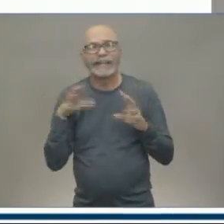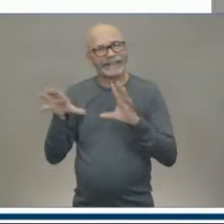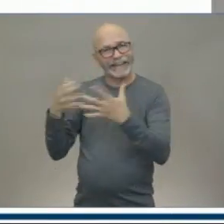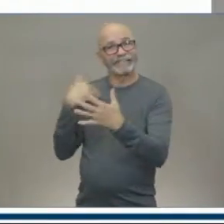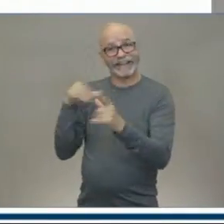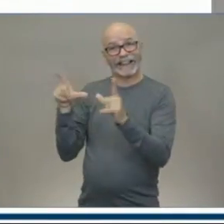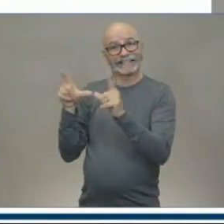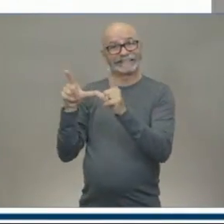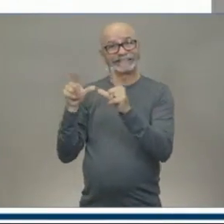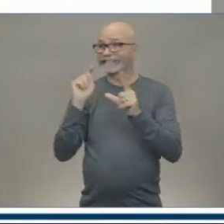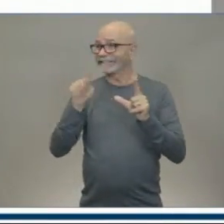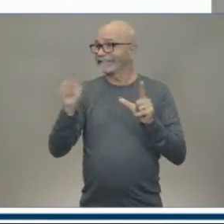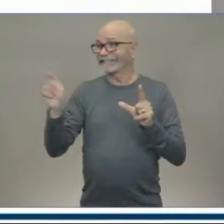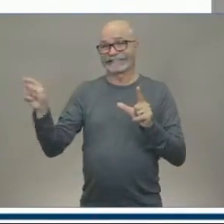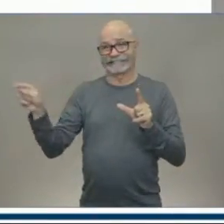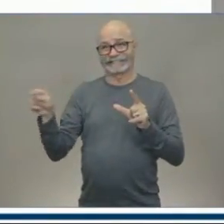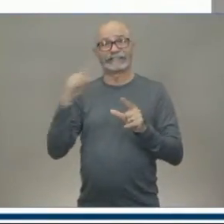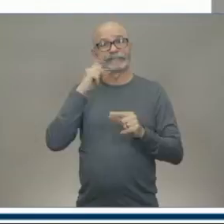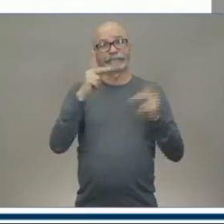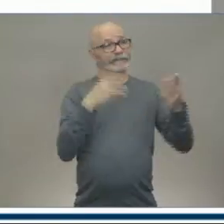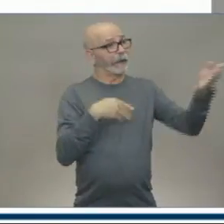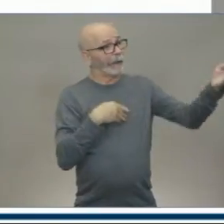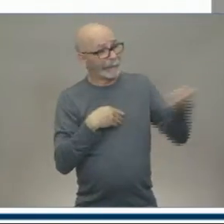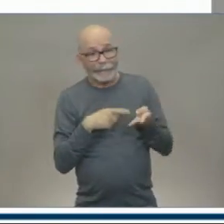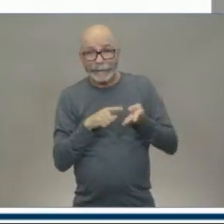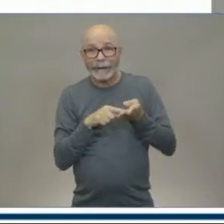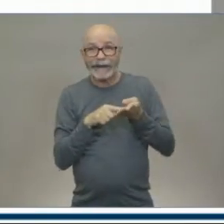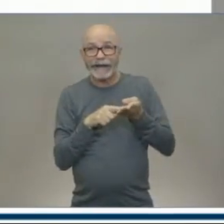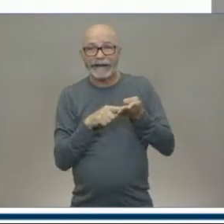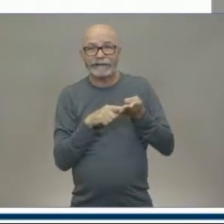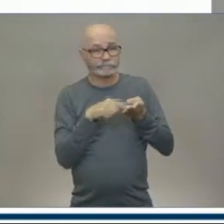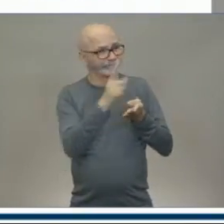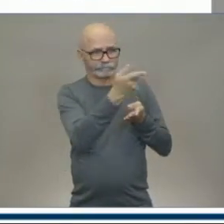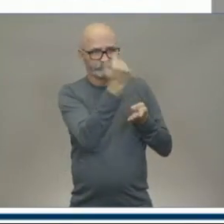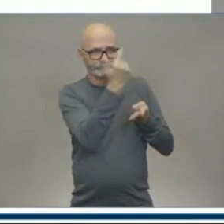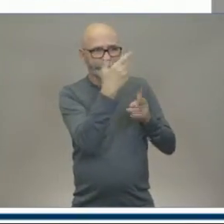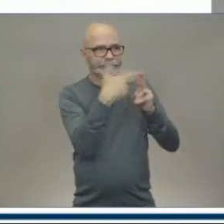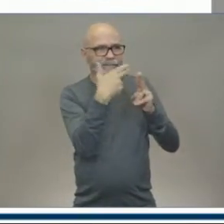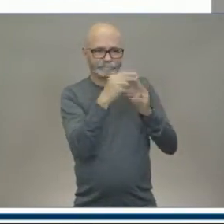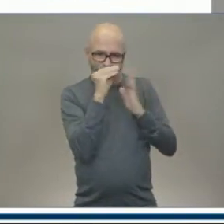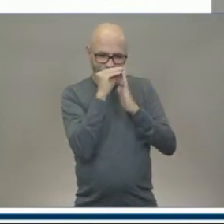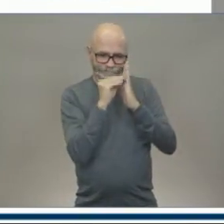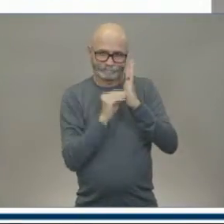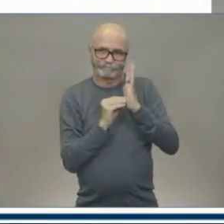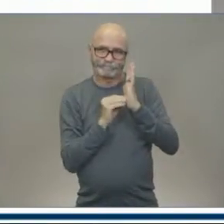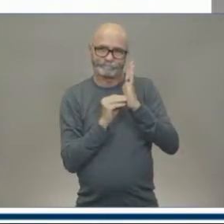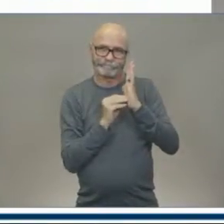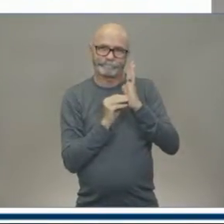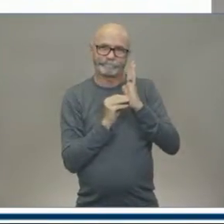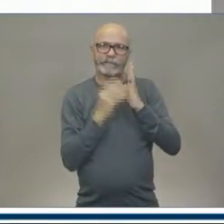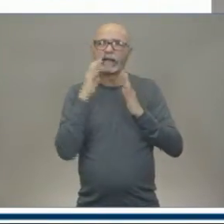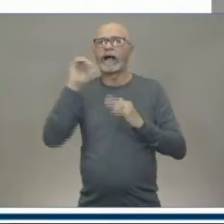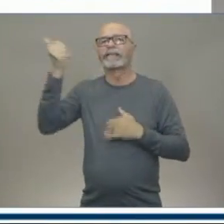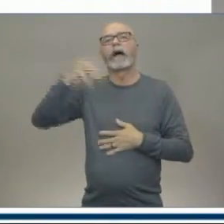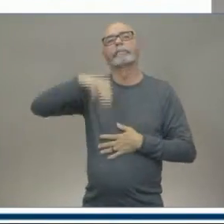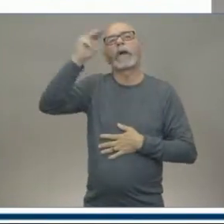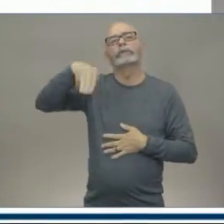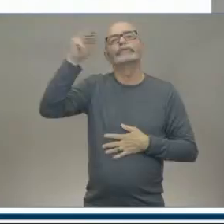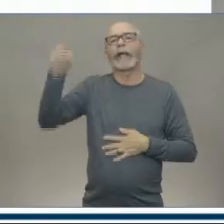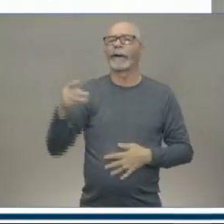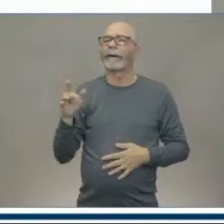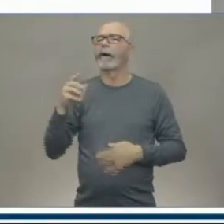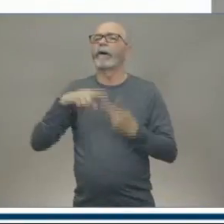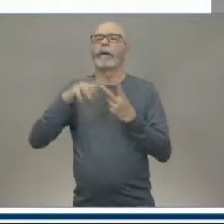patron who dines in the establishment. This is not required at fast food restaurants. That wouldn't be feasible, but it is for establishments